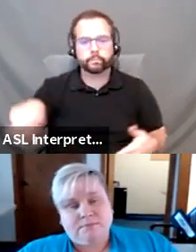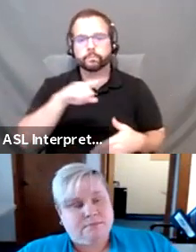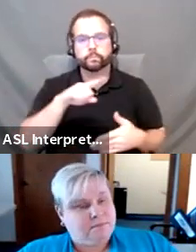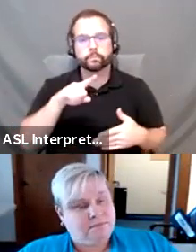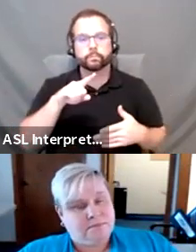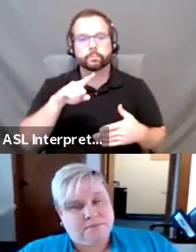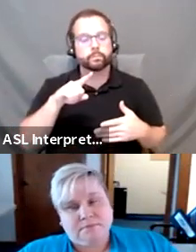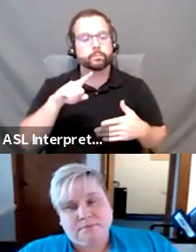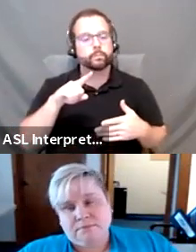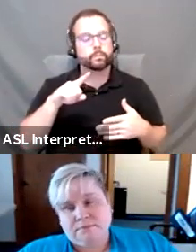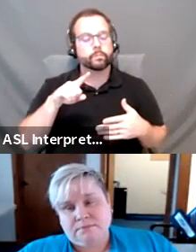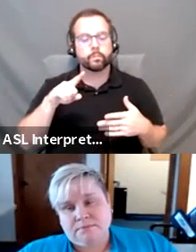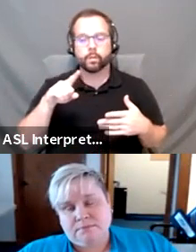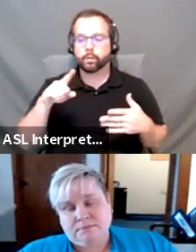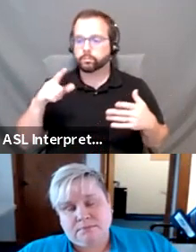worked?